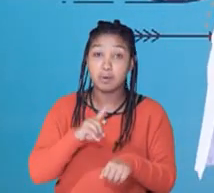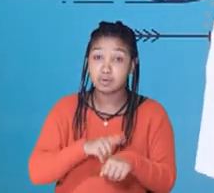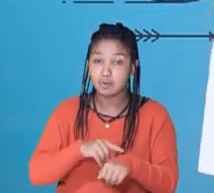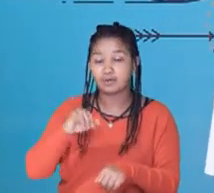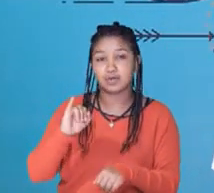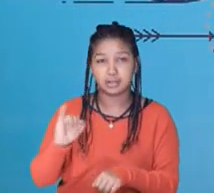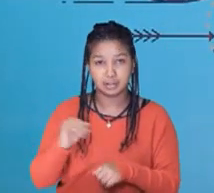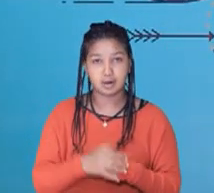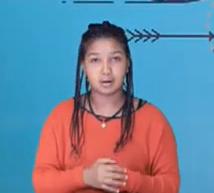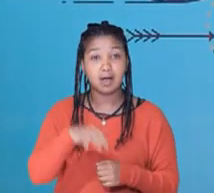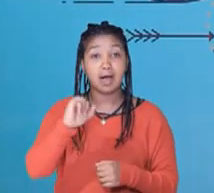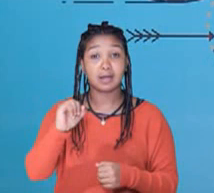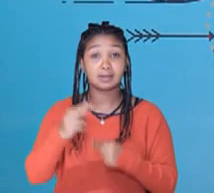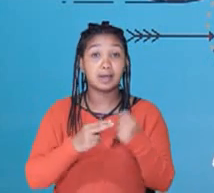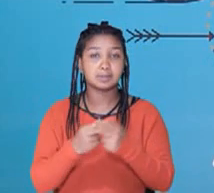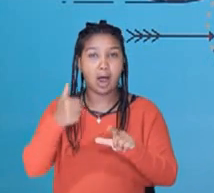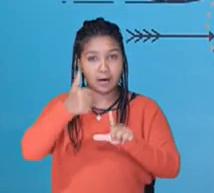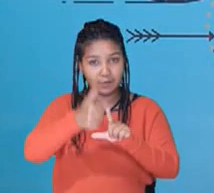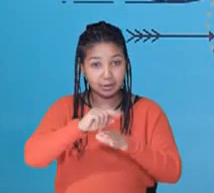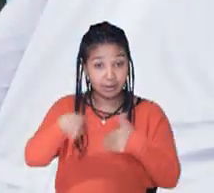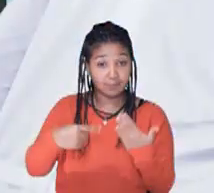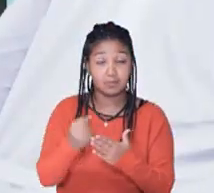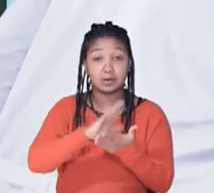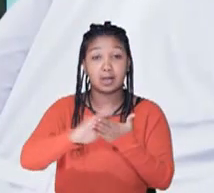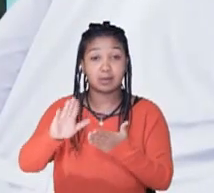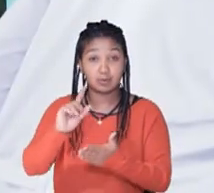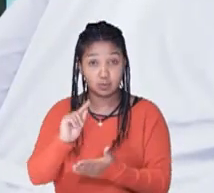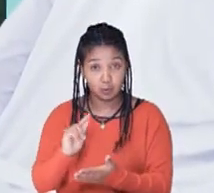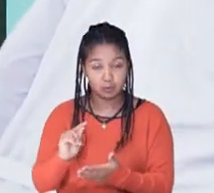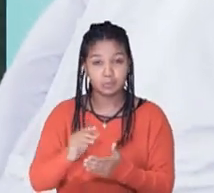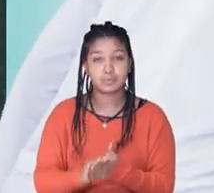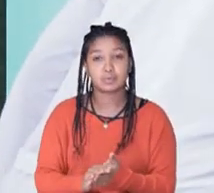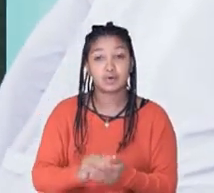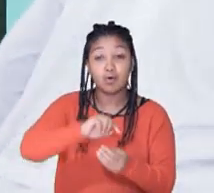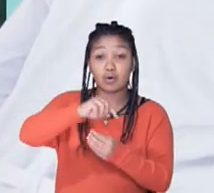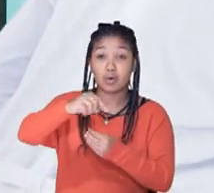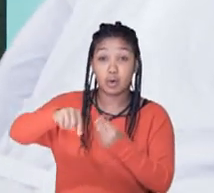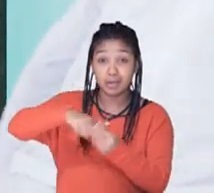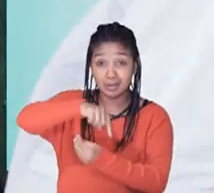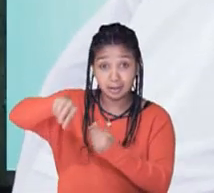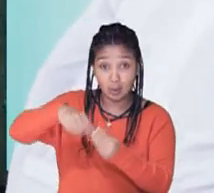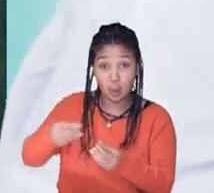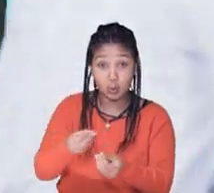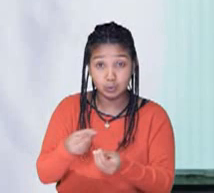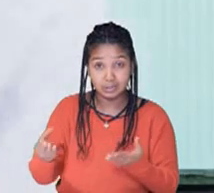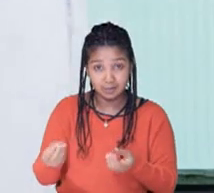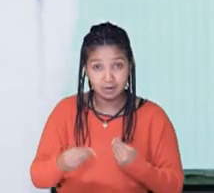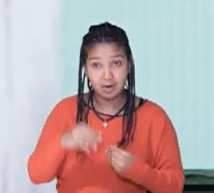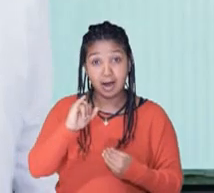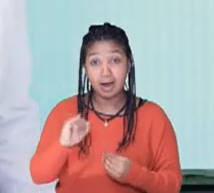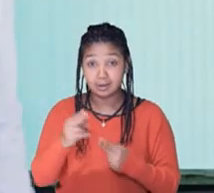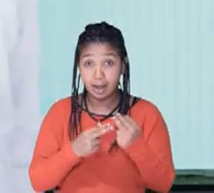inertia, I times alpha. Therefore, net torque for rotating objects is given as